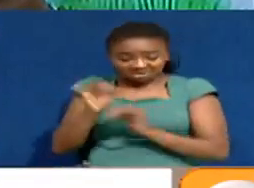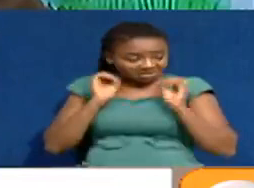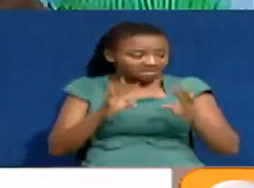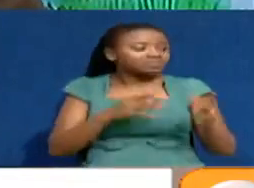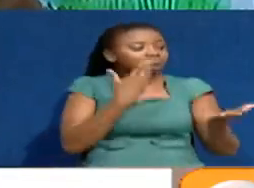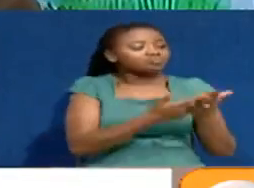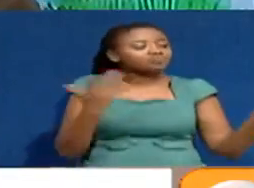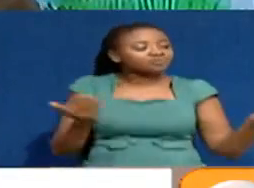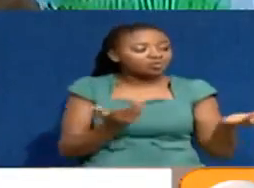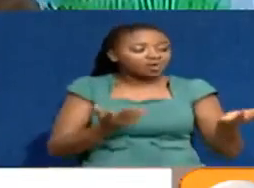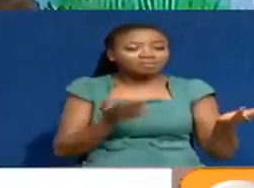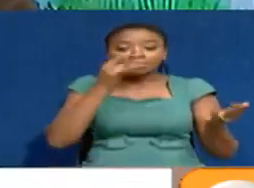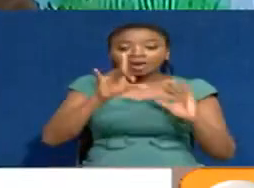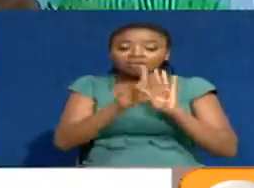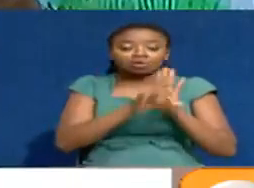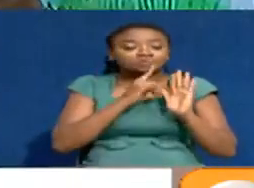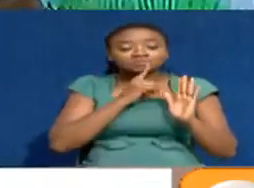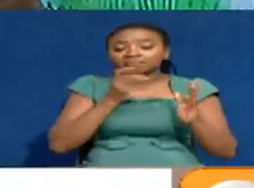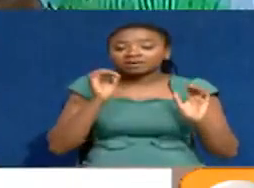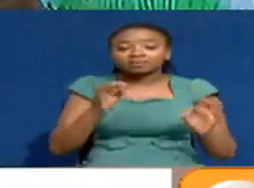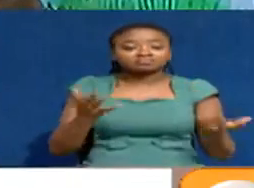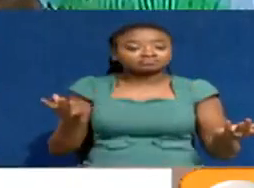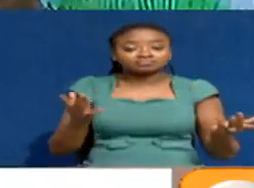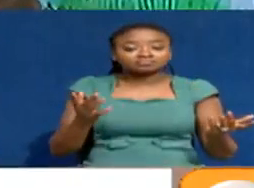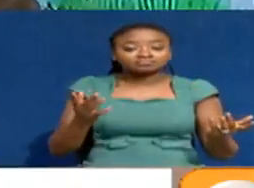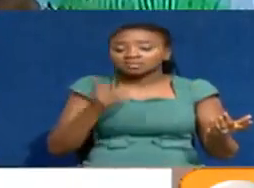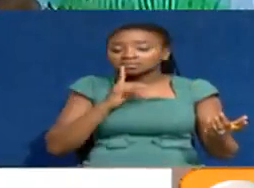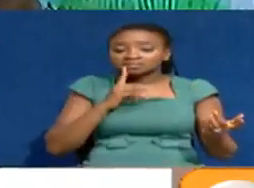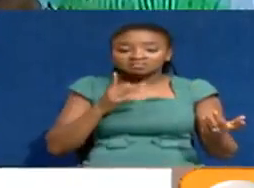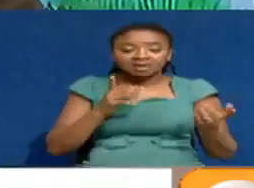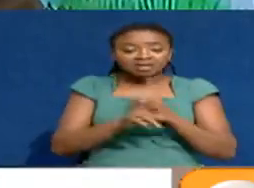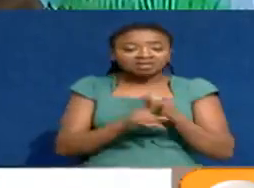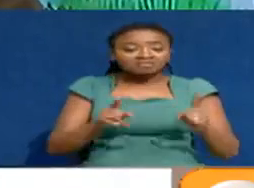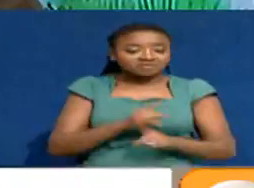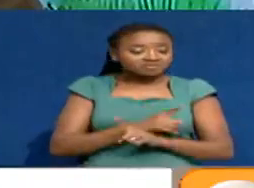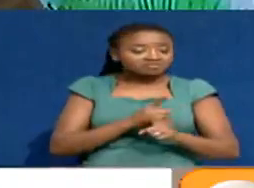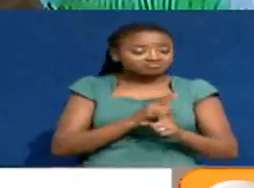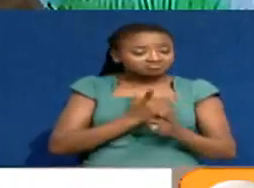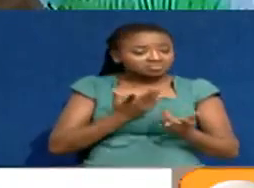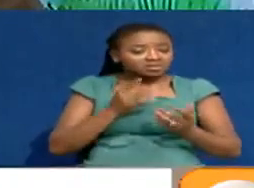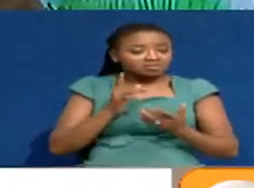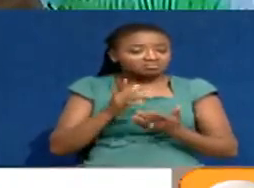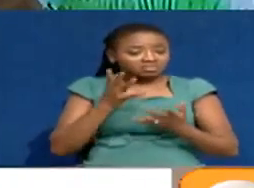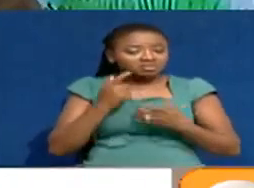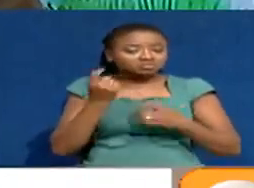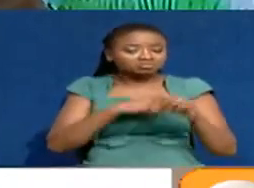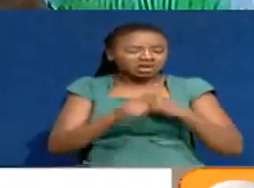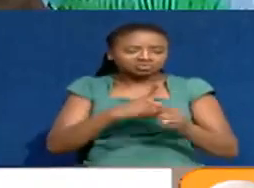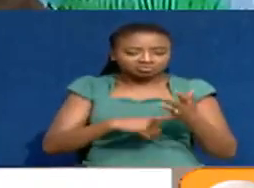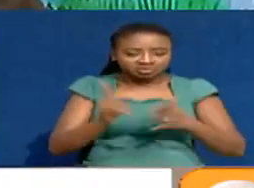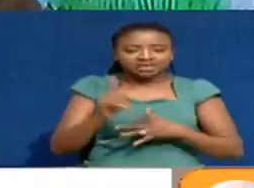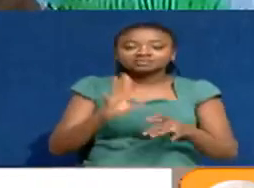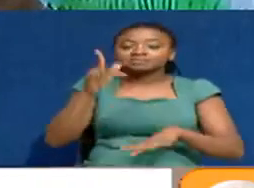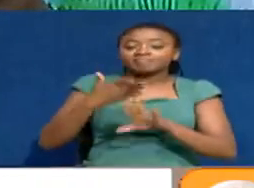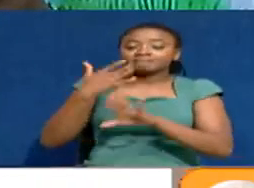justice, Wahiga says, you cannot condemn a man and a hand. All those allegations were not there before I supported William Ruto. I was PA for